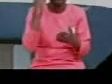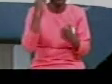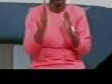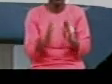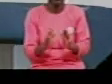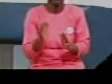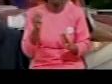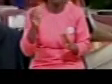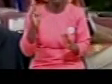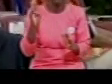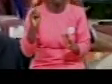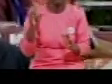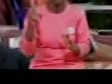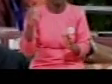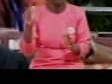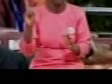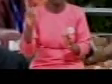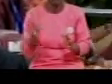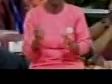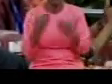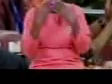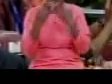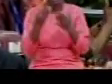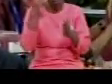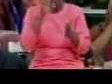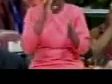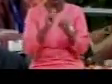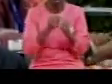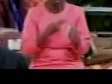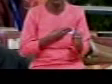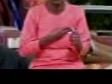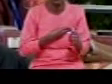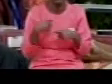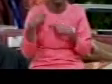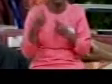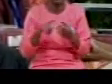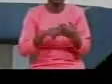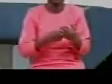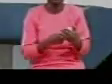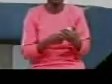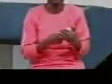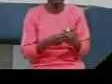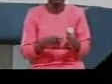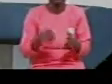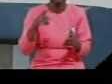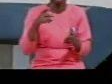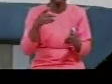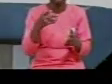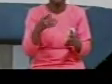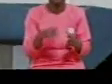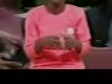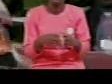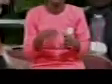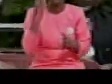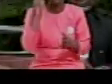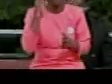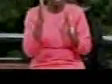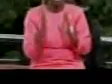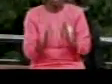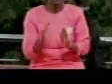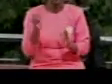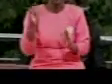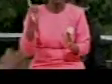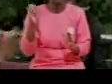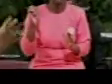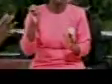Abolade, thank you for being with us from the beginning. Pastor Adegoke, thank you very much